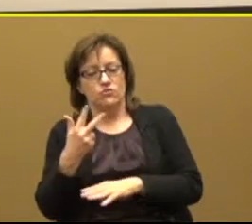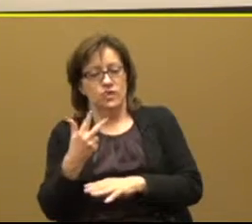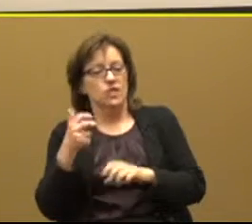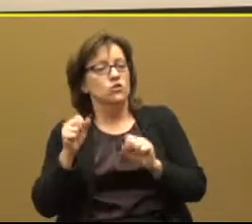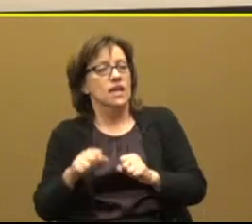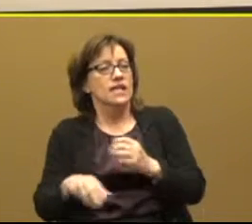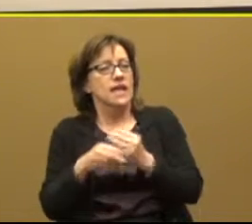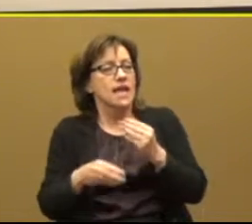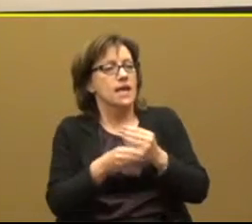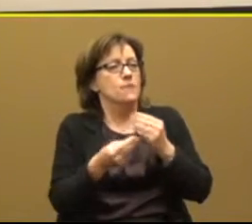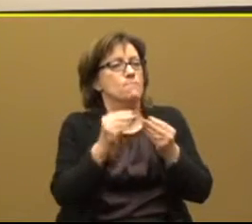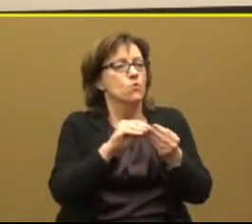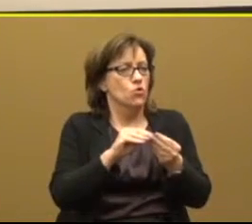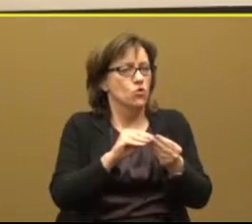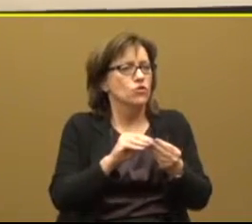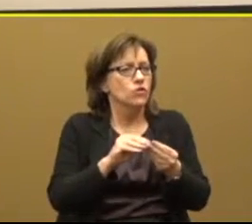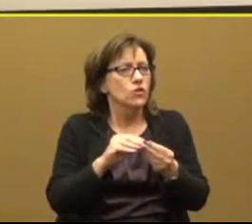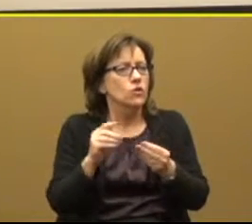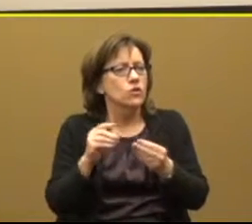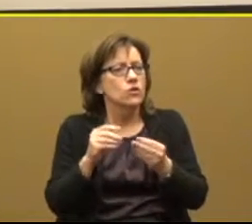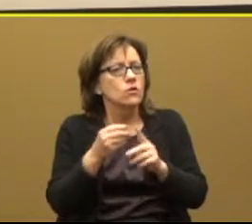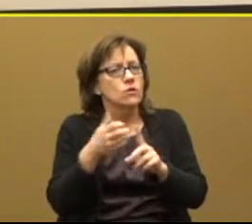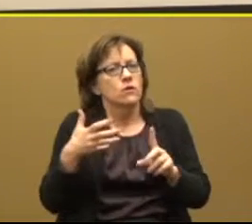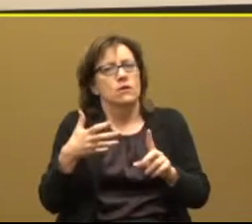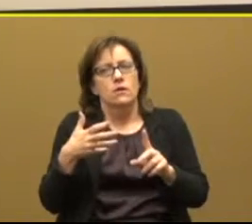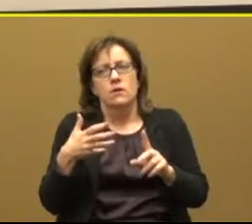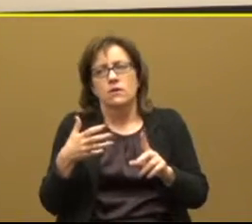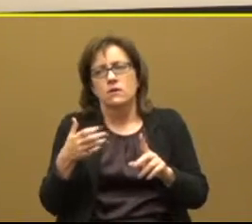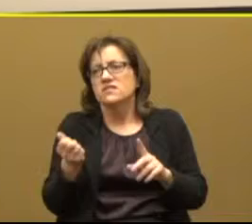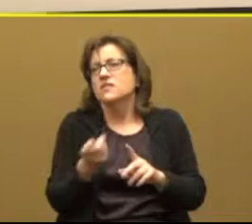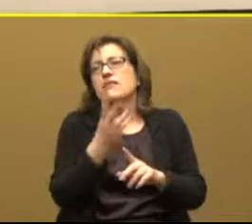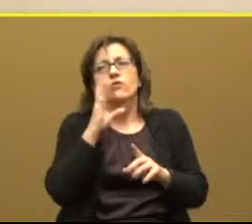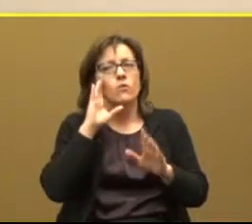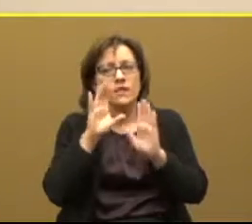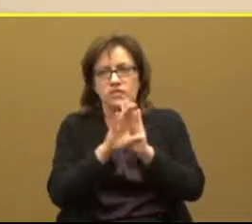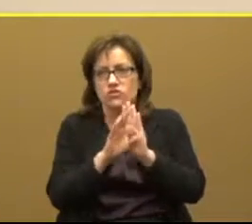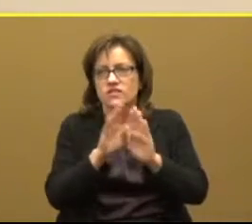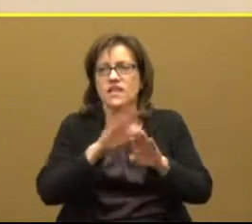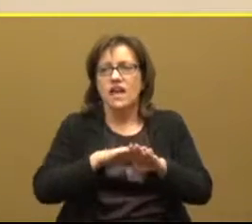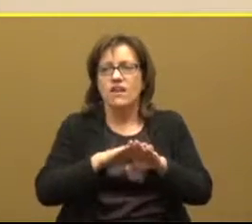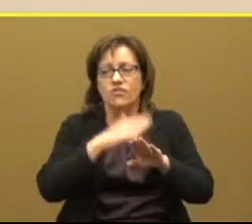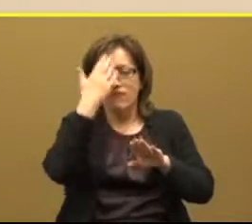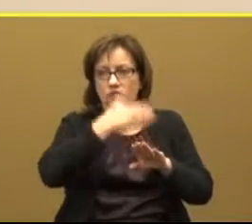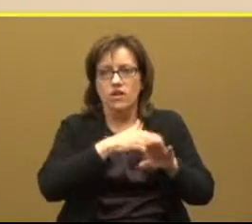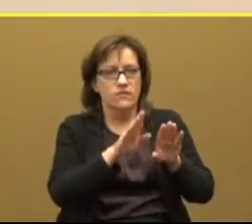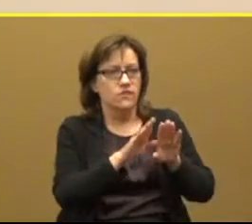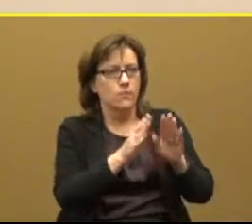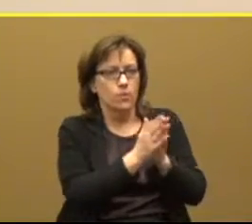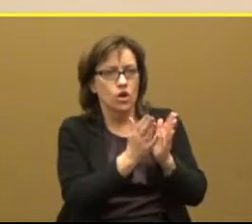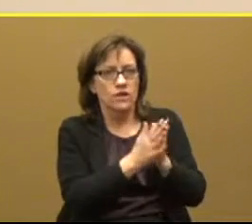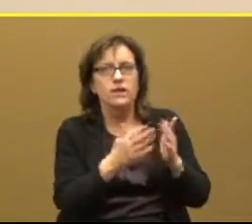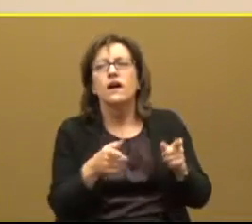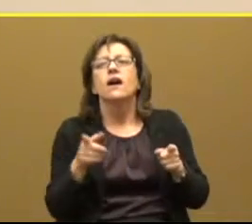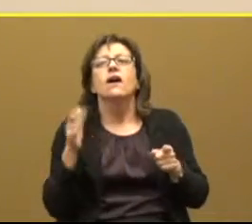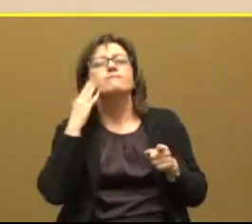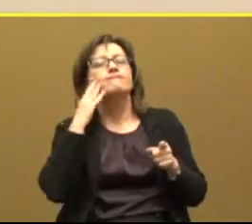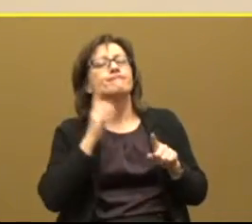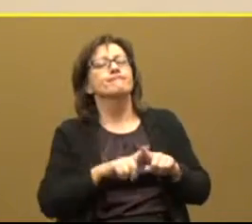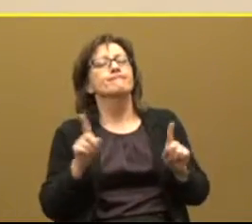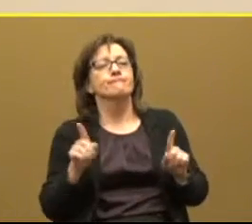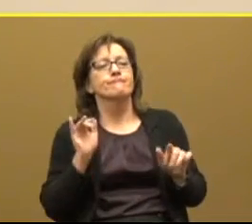add in more, where there's going to be multiple pictures on the cover of their book. Once they can discriminate 2 and they can